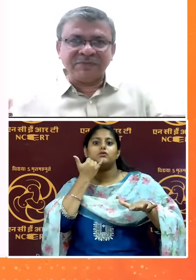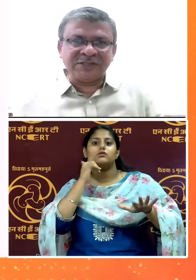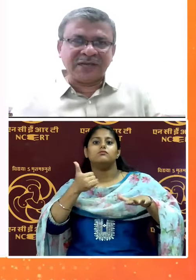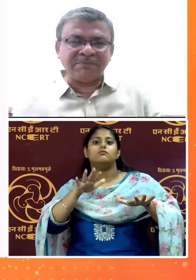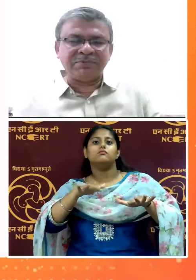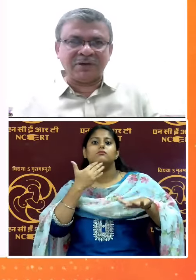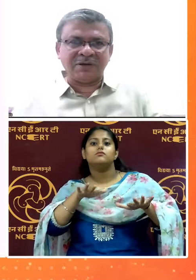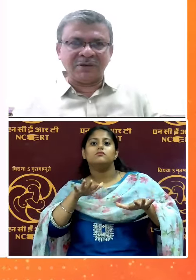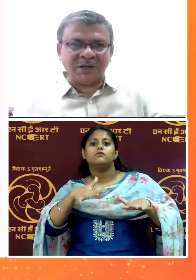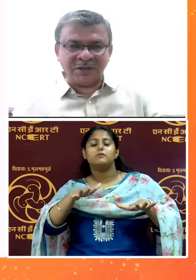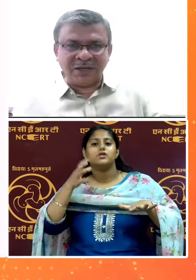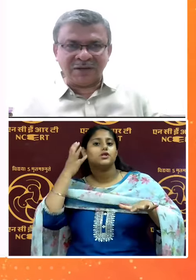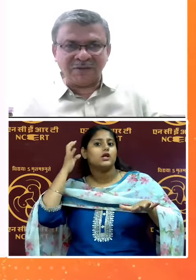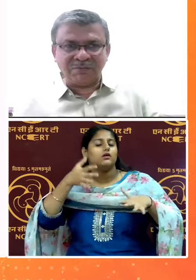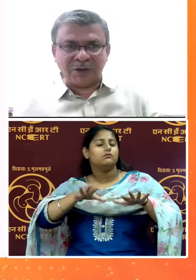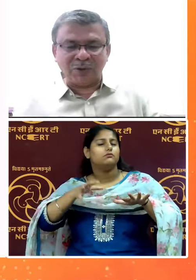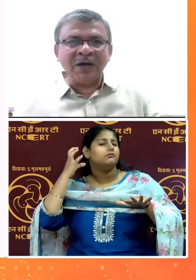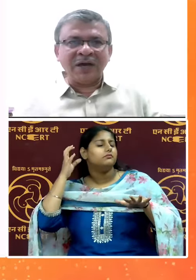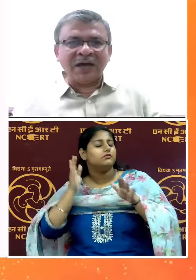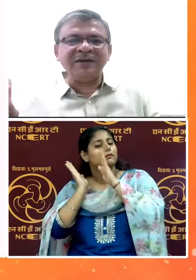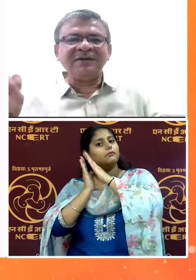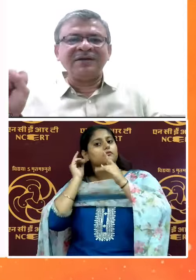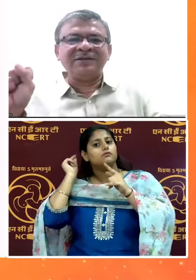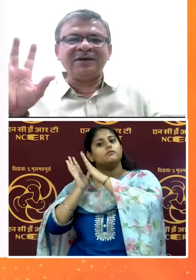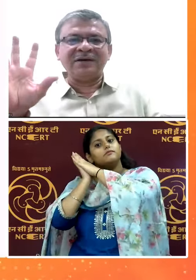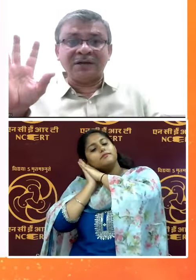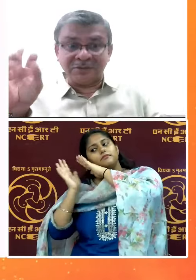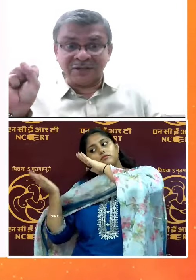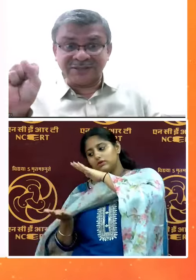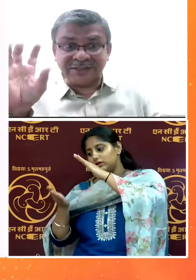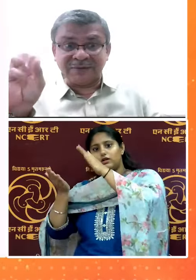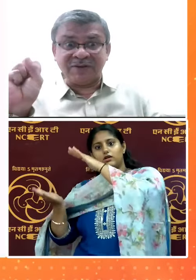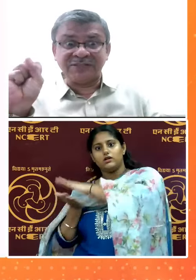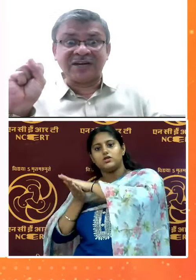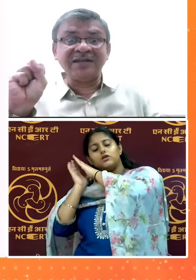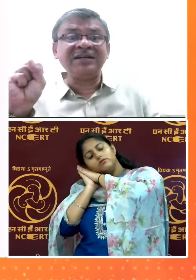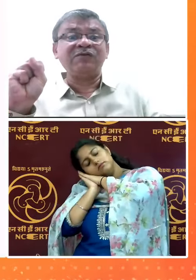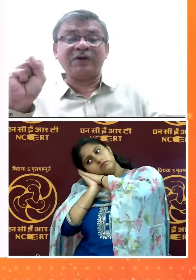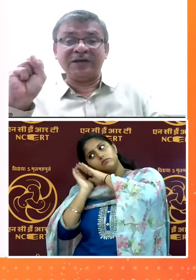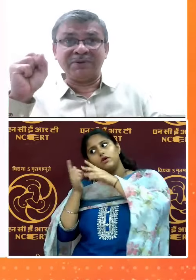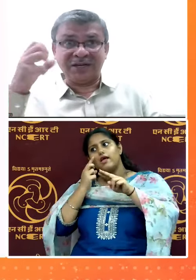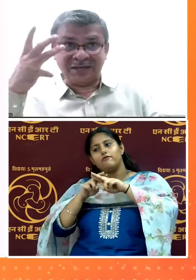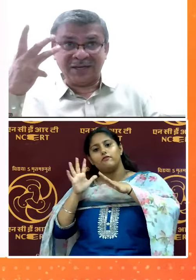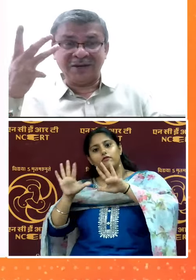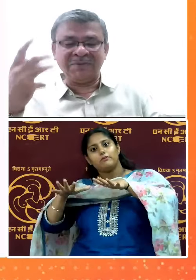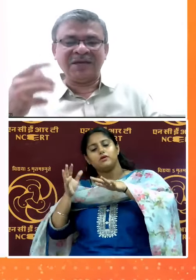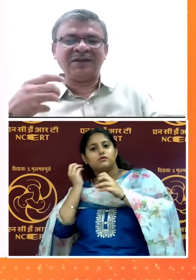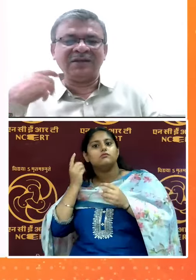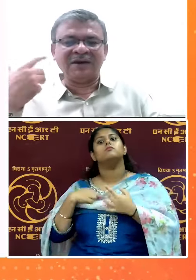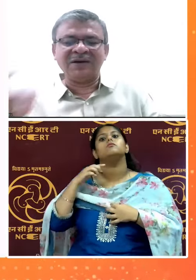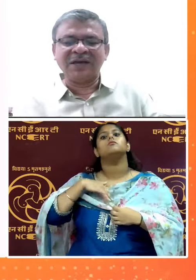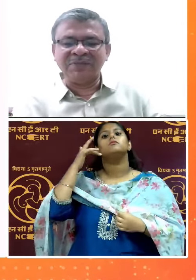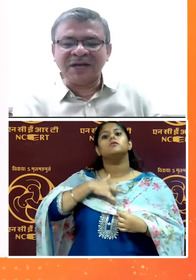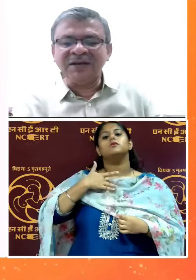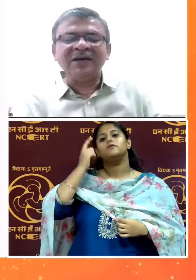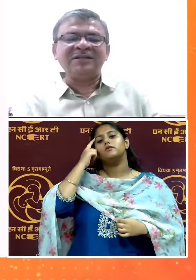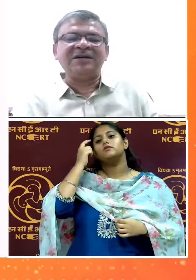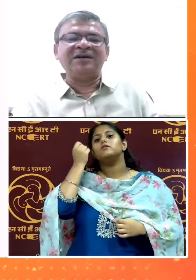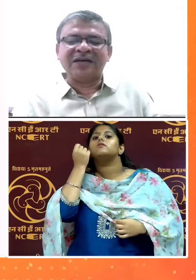alarm, which is kept near his pillow, and the system will start vibrating, intimating